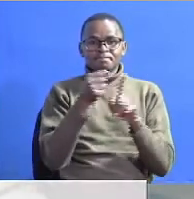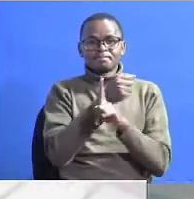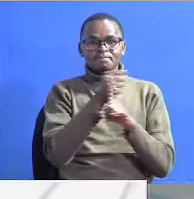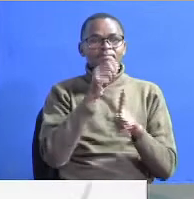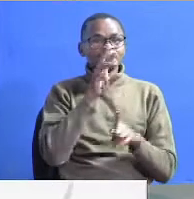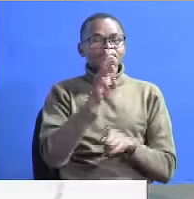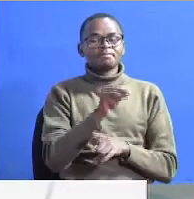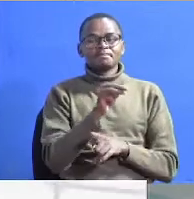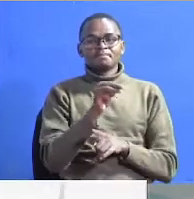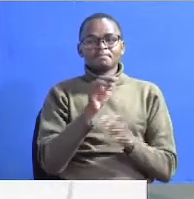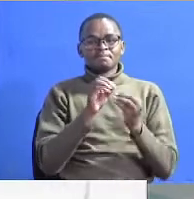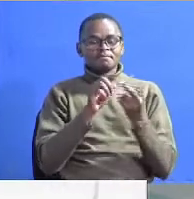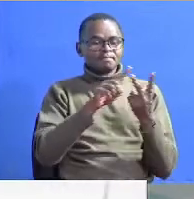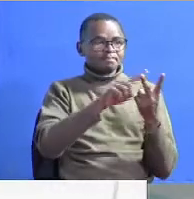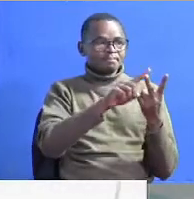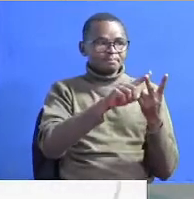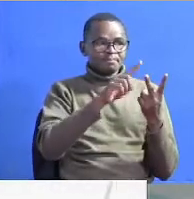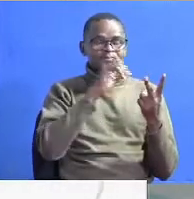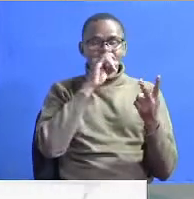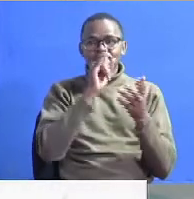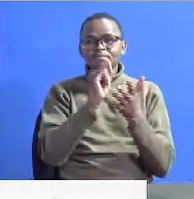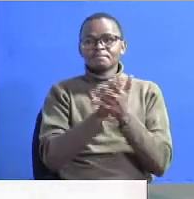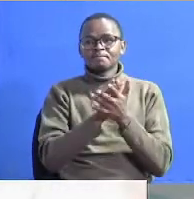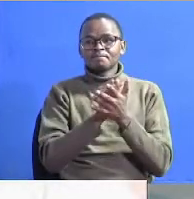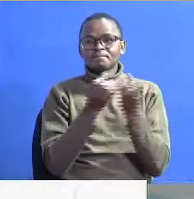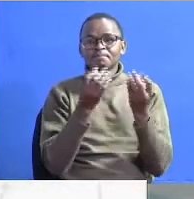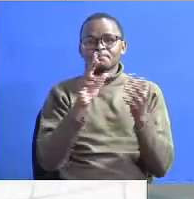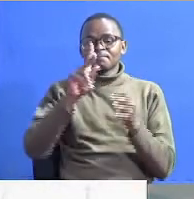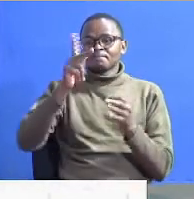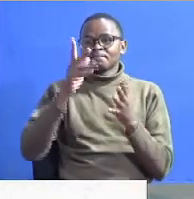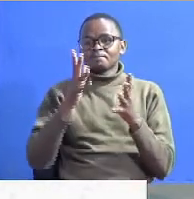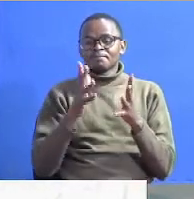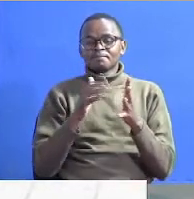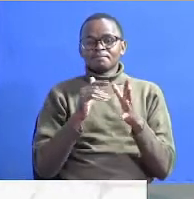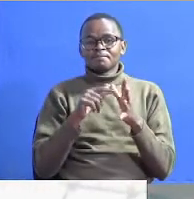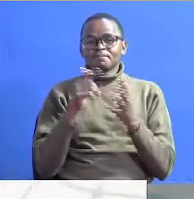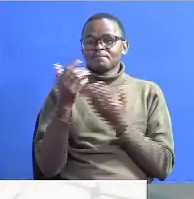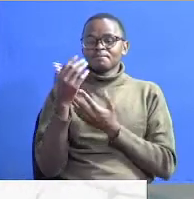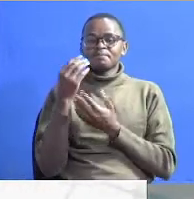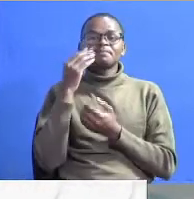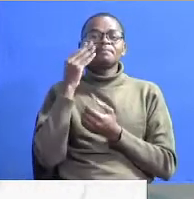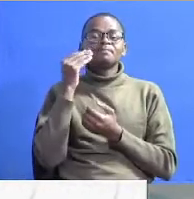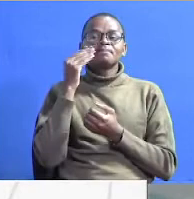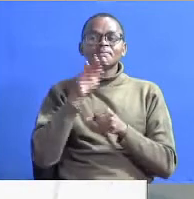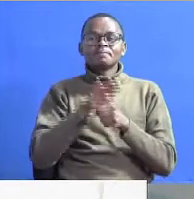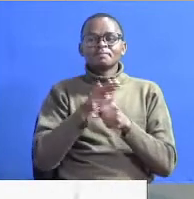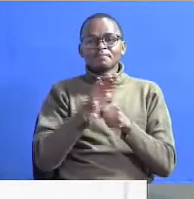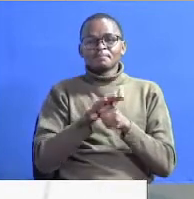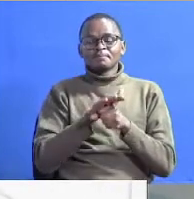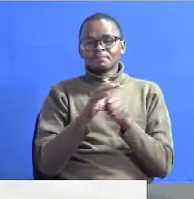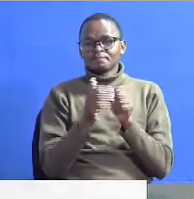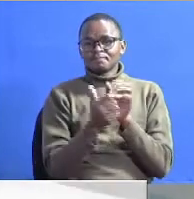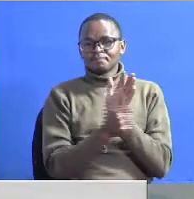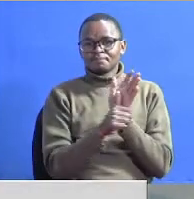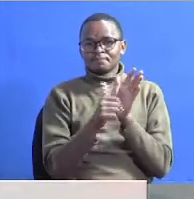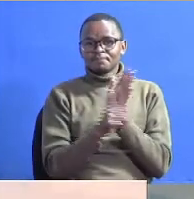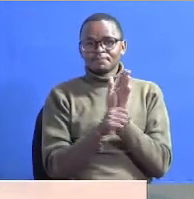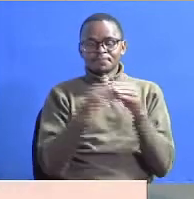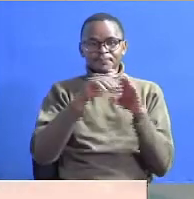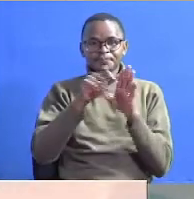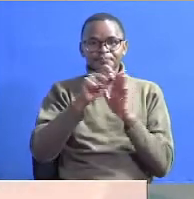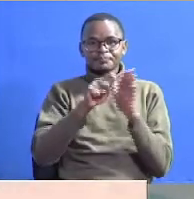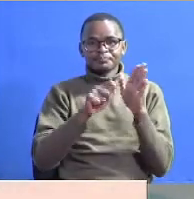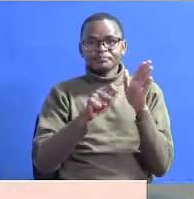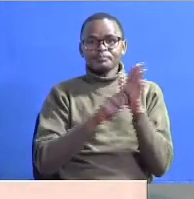him. Number two is that most Kenyans were experiencing a lot of problems in terms